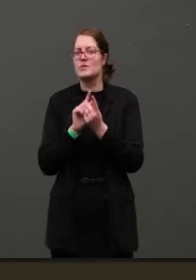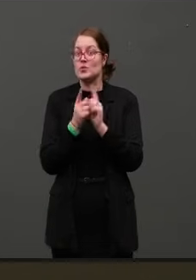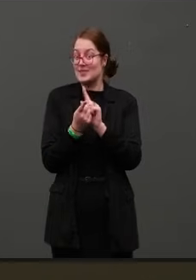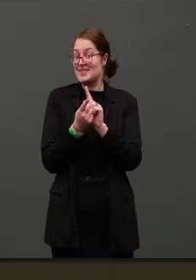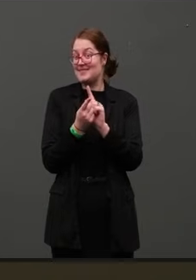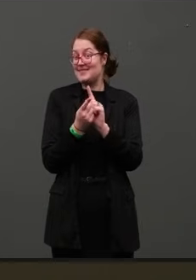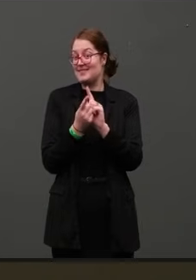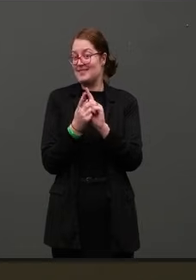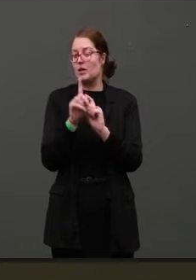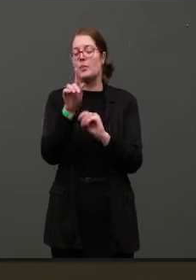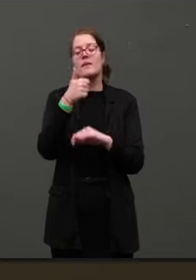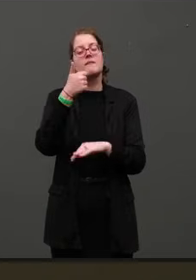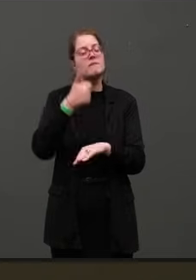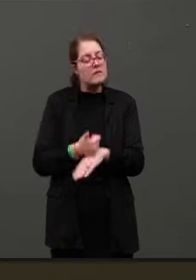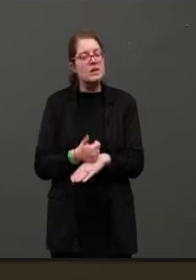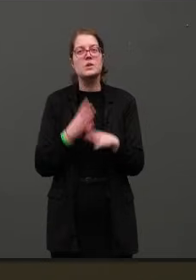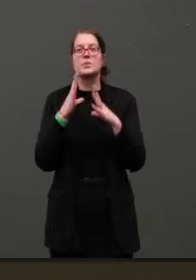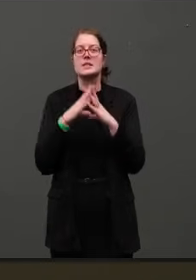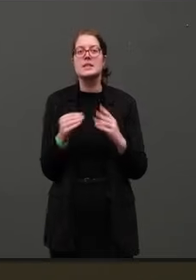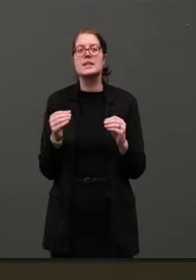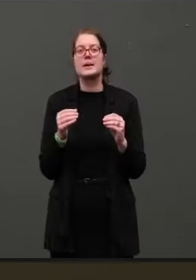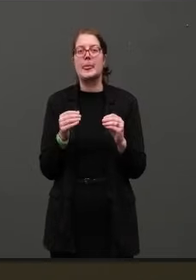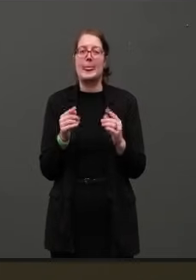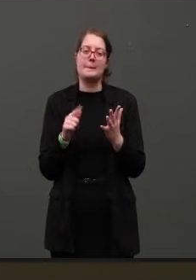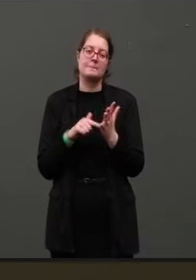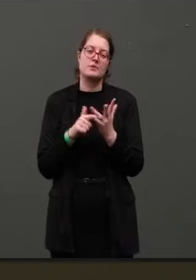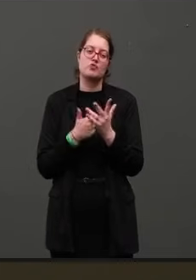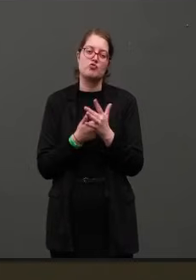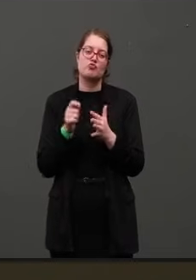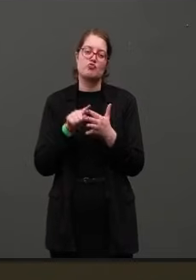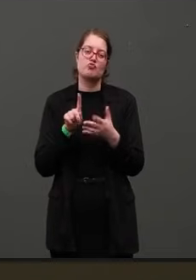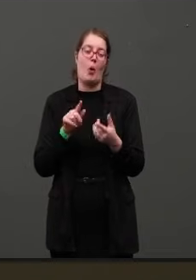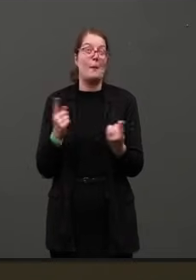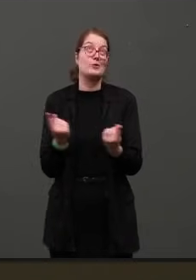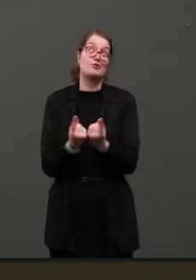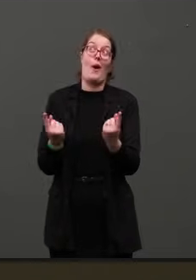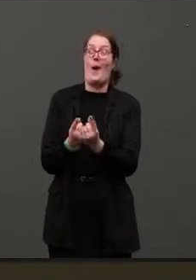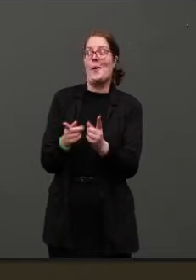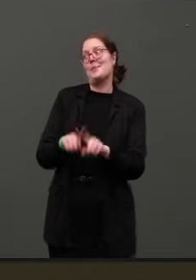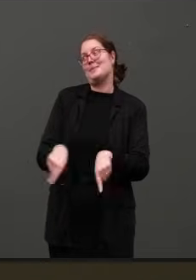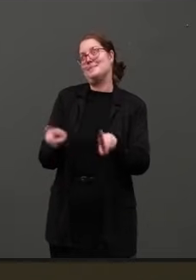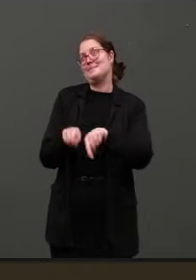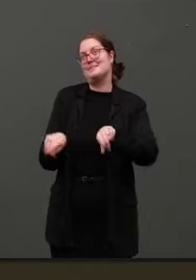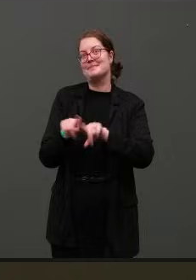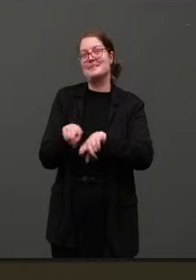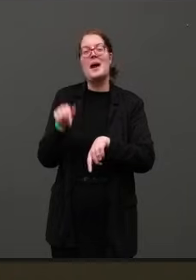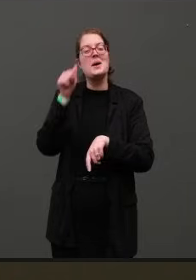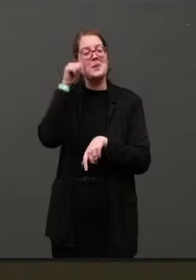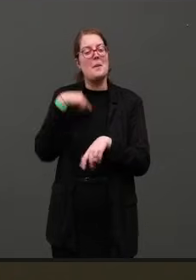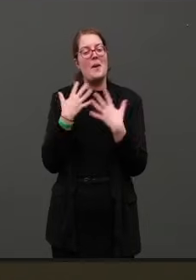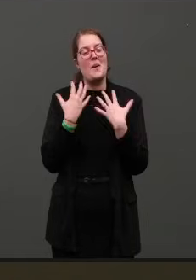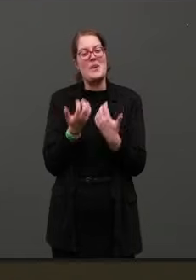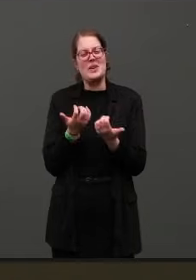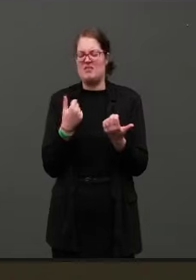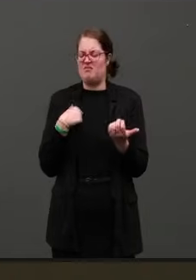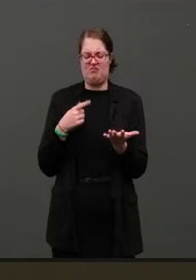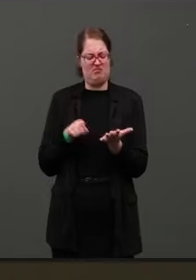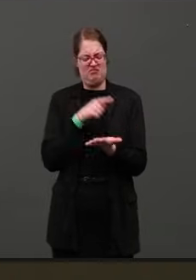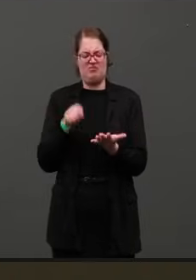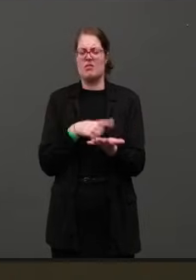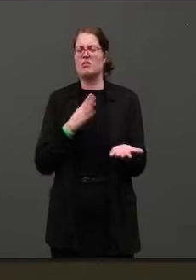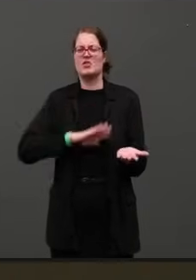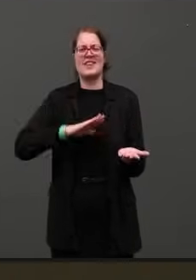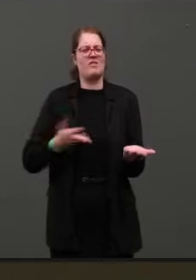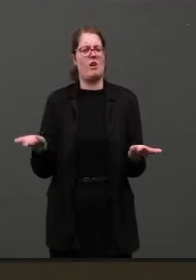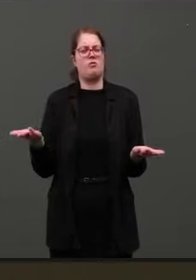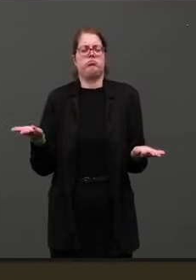scene, the fundamental trope is still there, because without it, I know that my particular audience will feel unsatisfied.